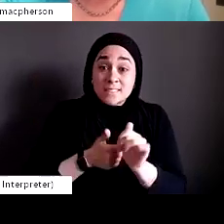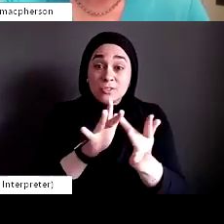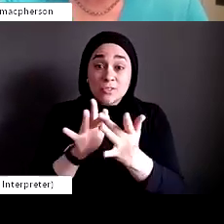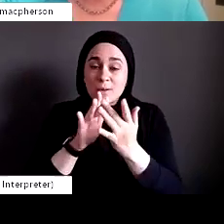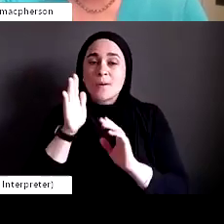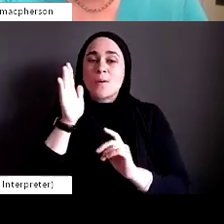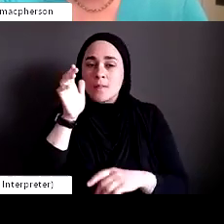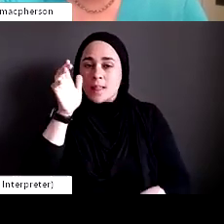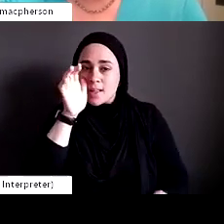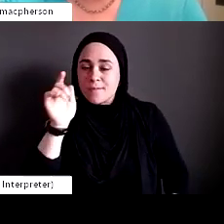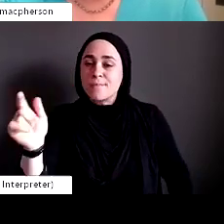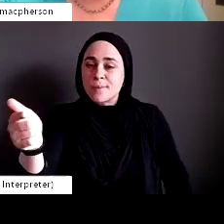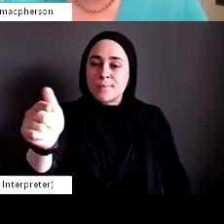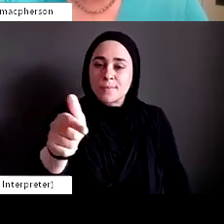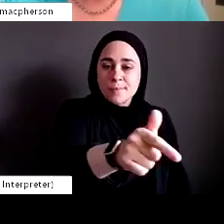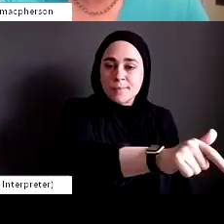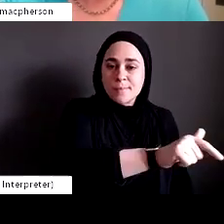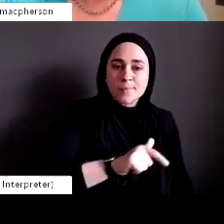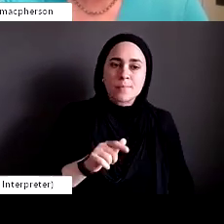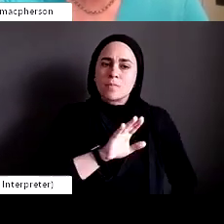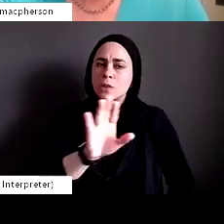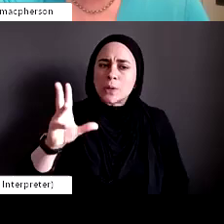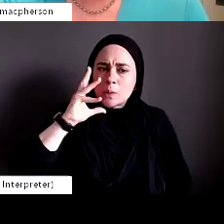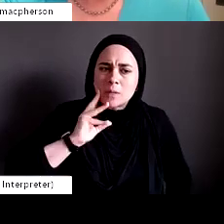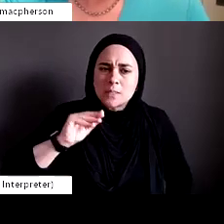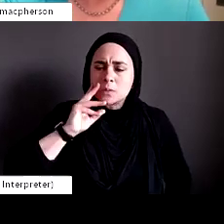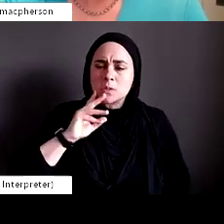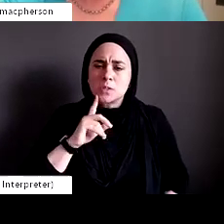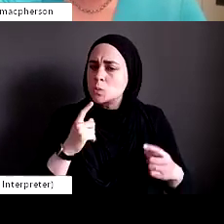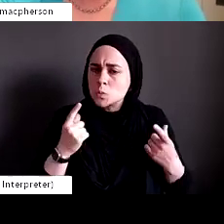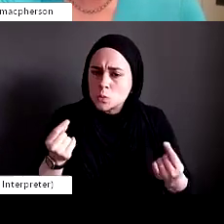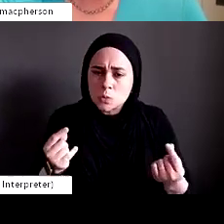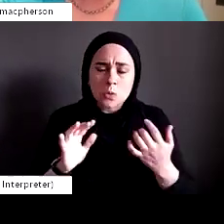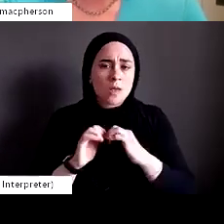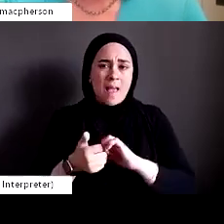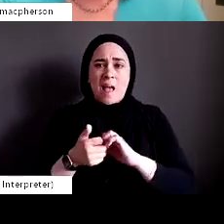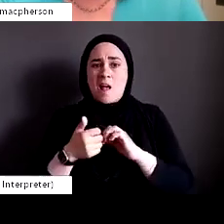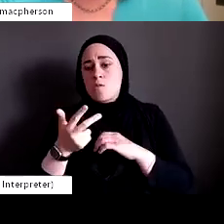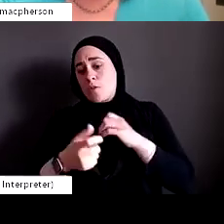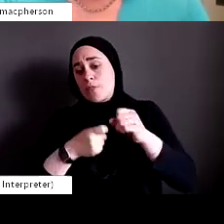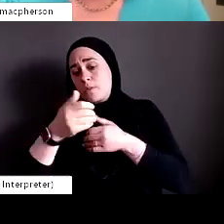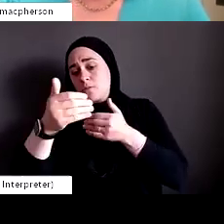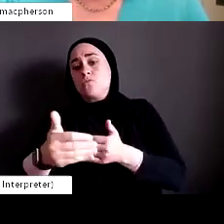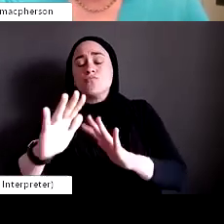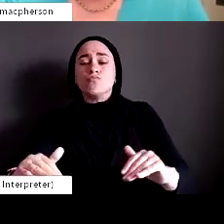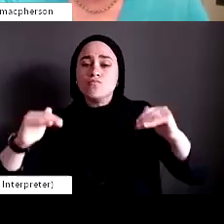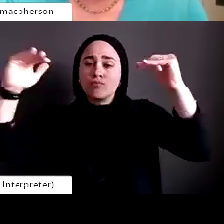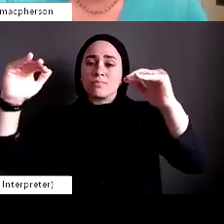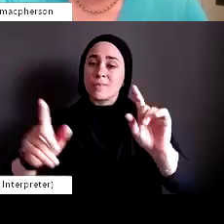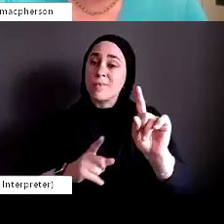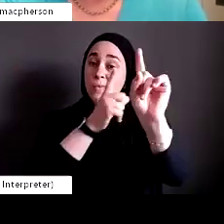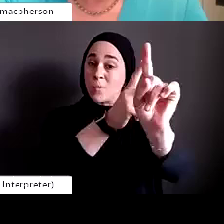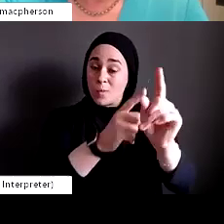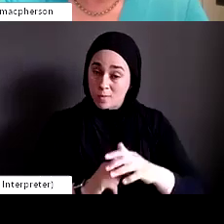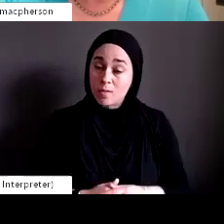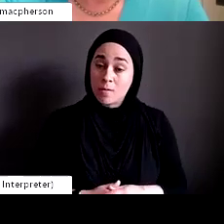their experiences and what they've been doing to advance the goals over the next 3 years. I think that it's really